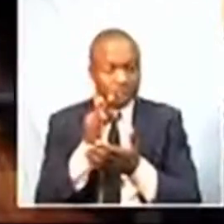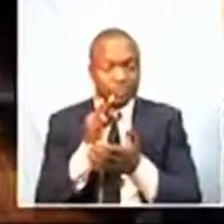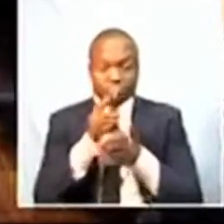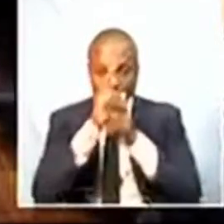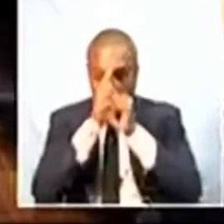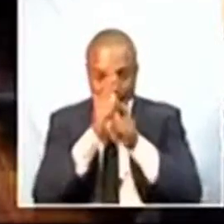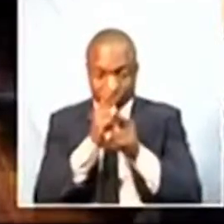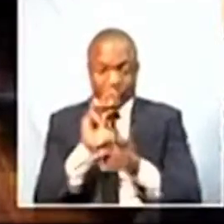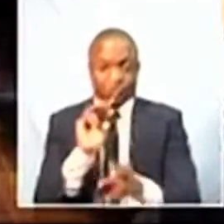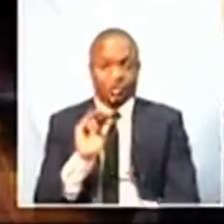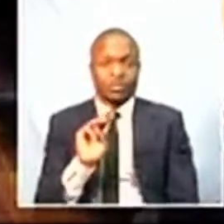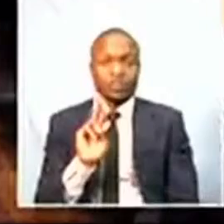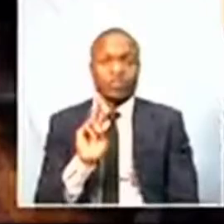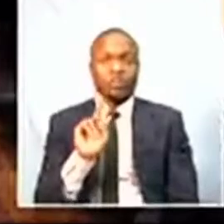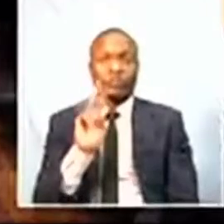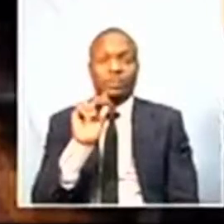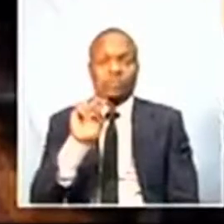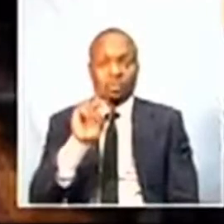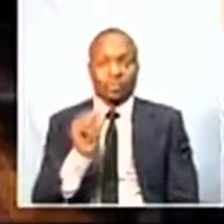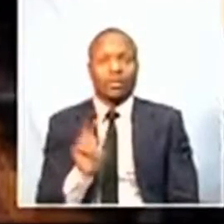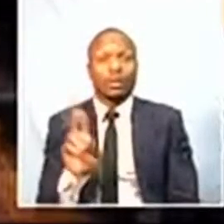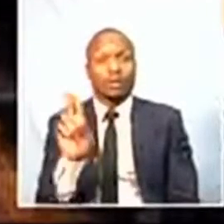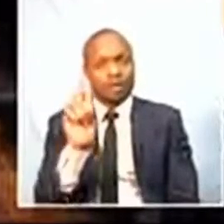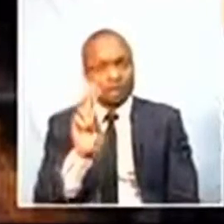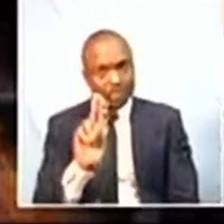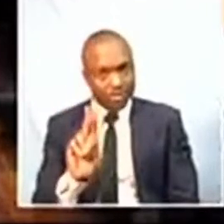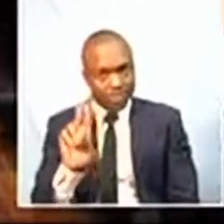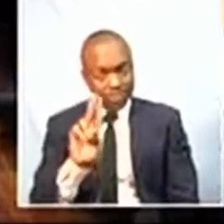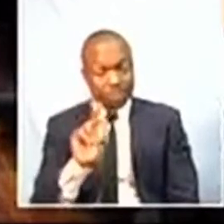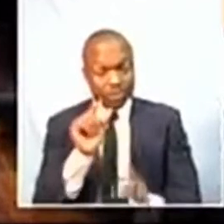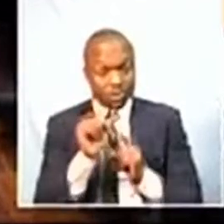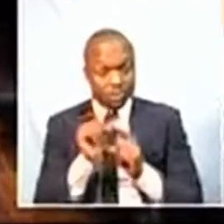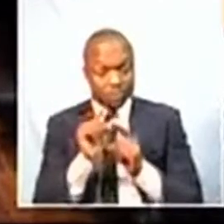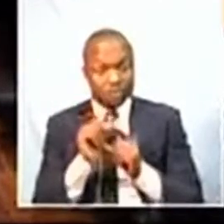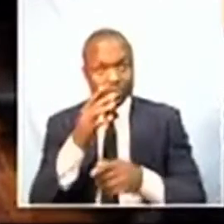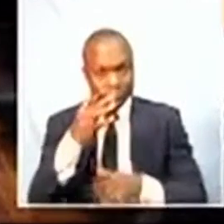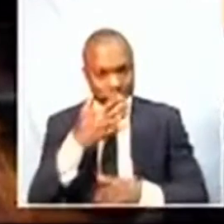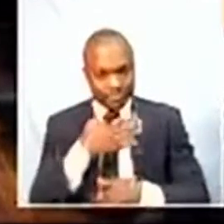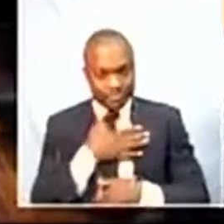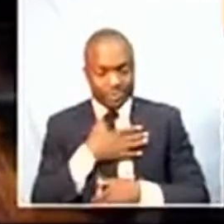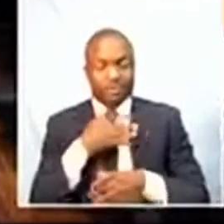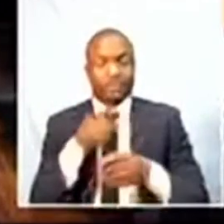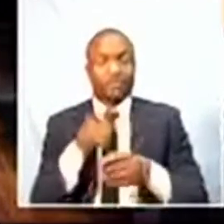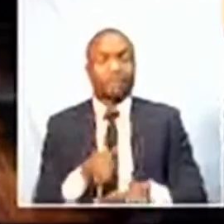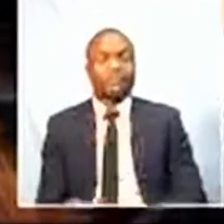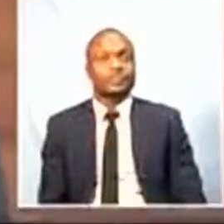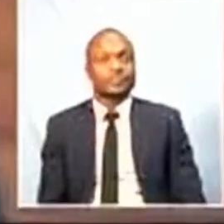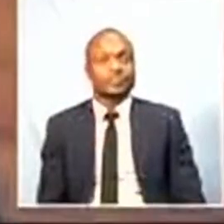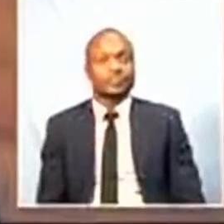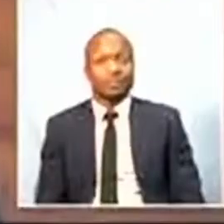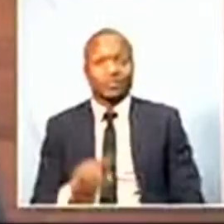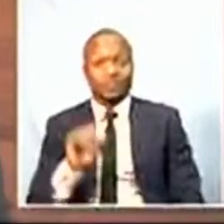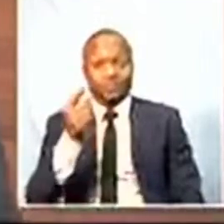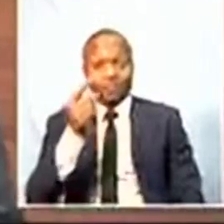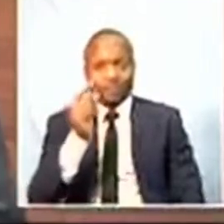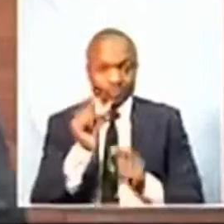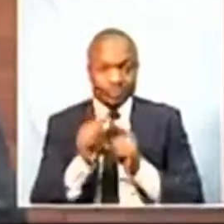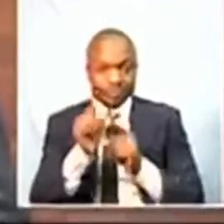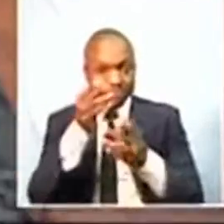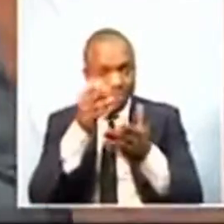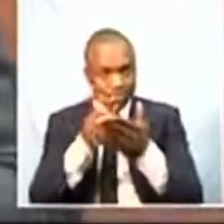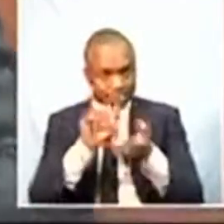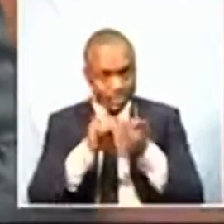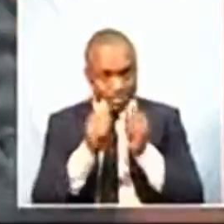Honorable Mulunda. Chairperson, I used the word in my opening remarks